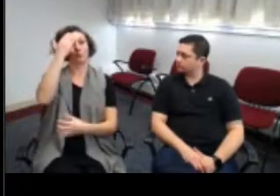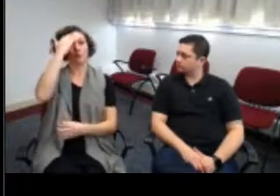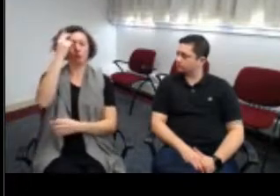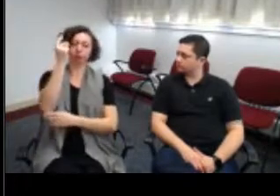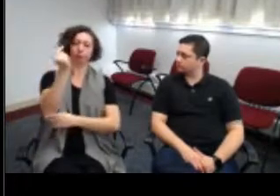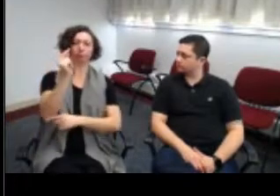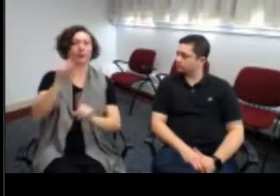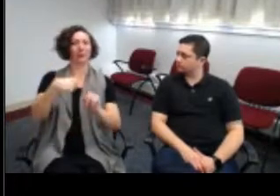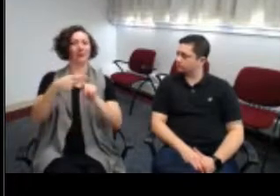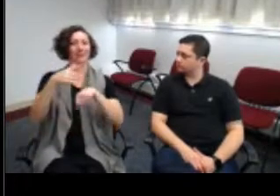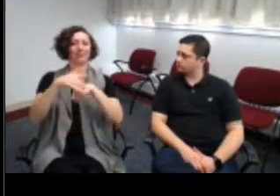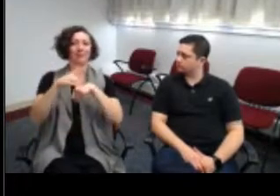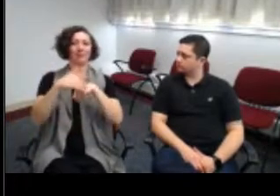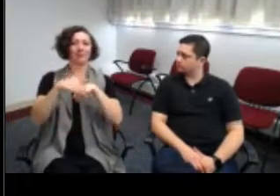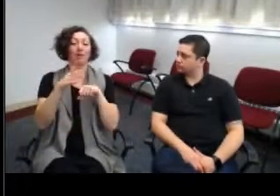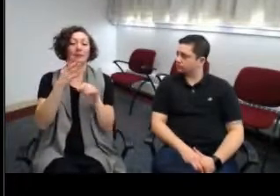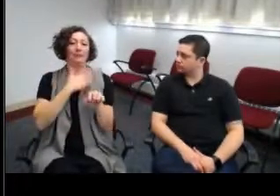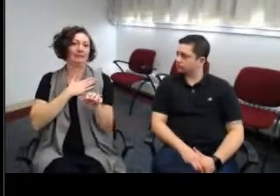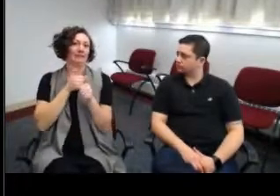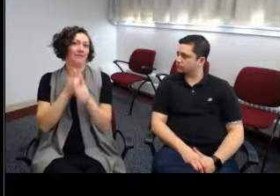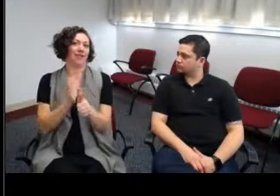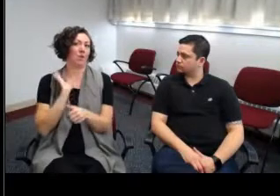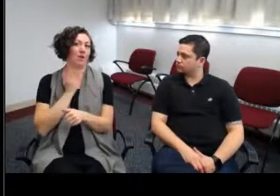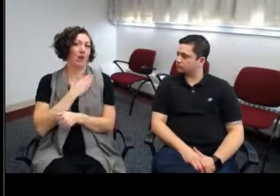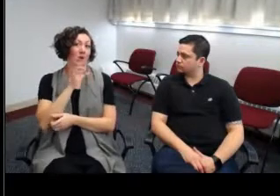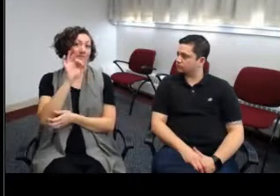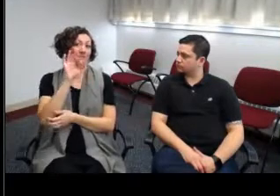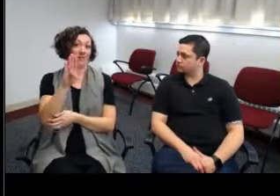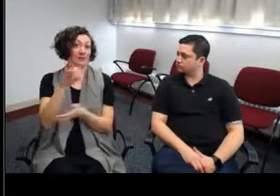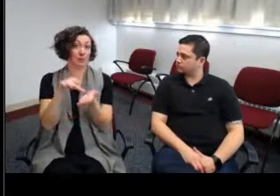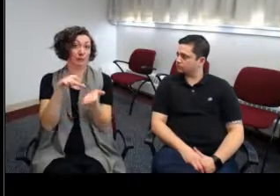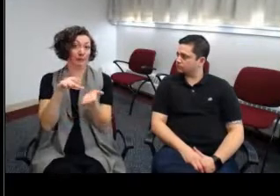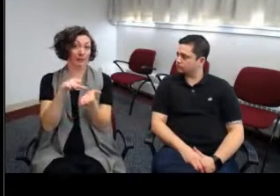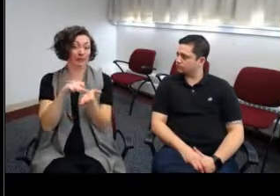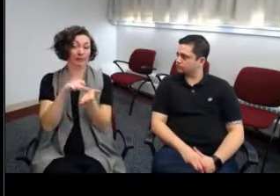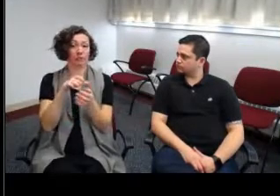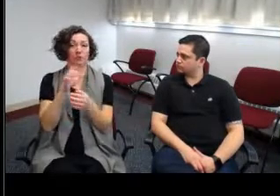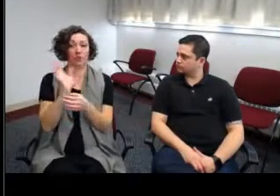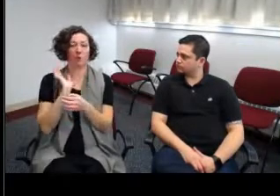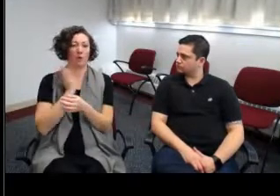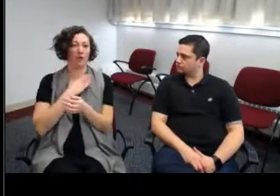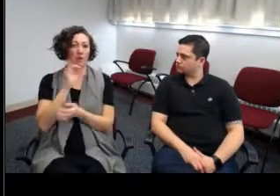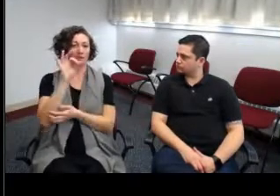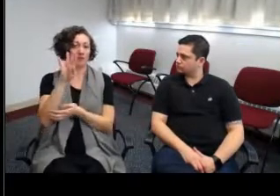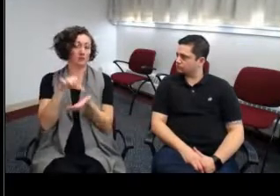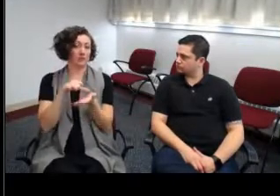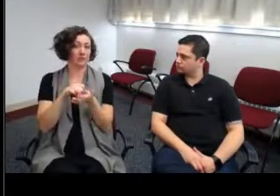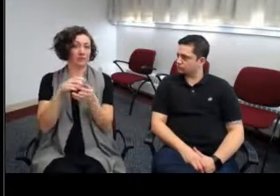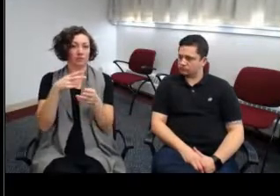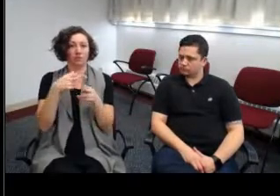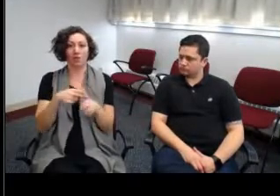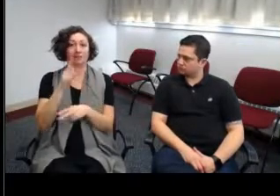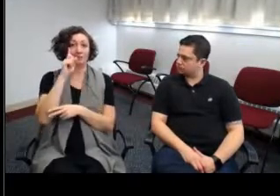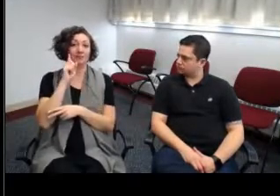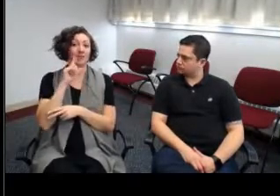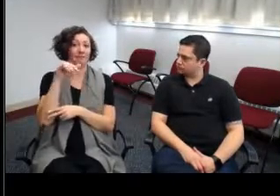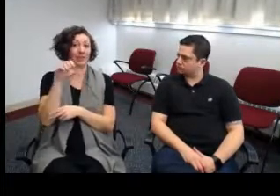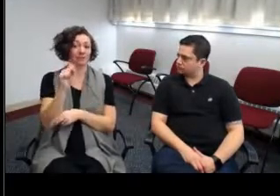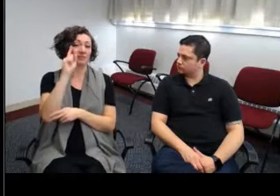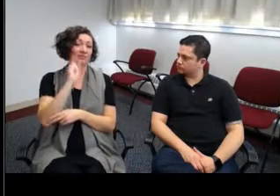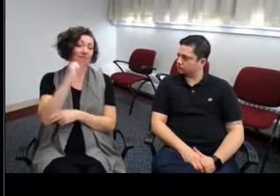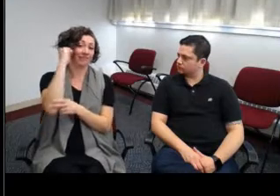So if you do want to know, as soon as they are available, you can always follow our page. We